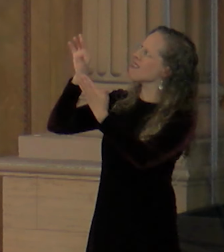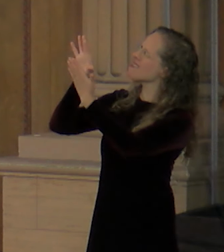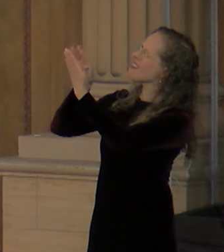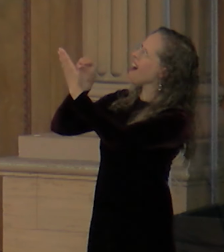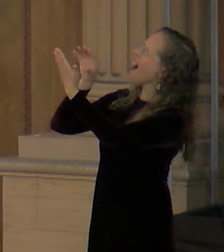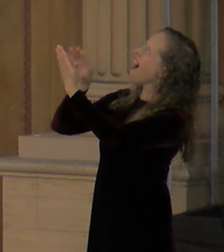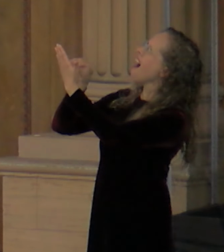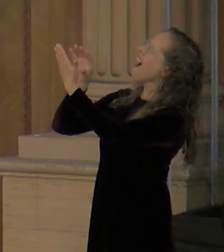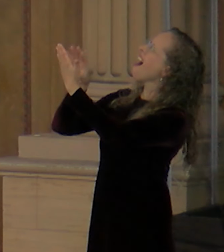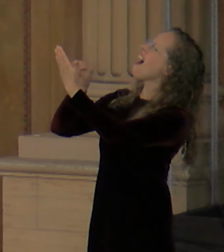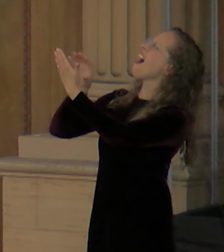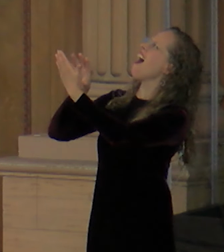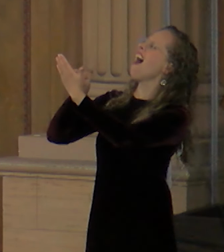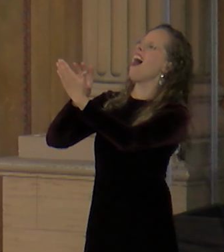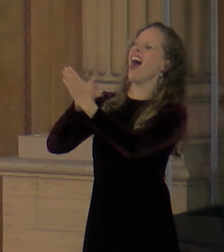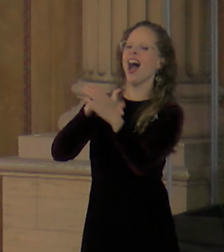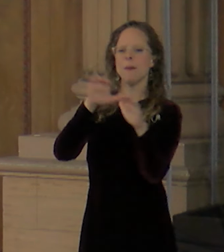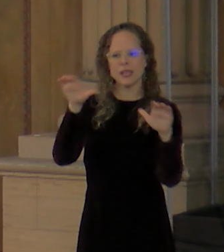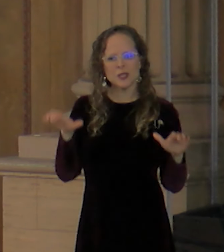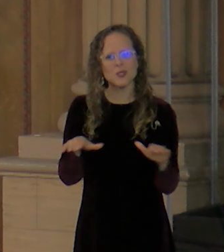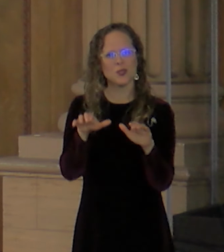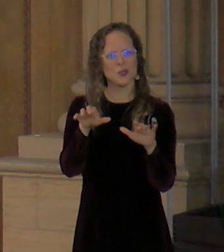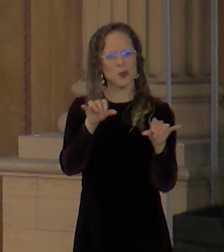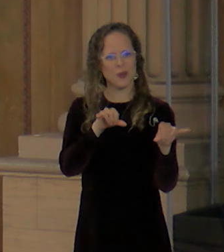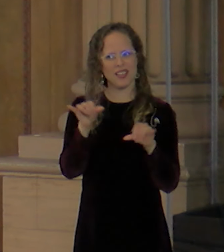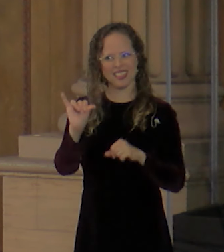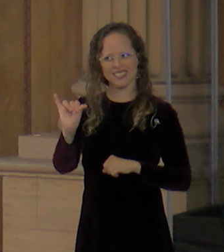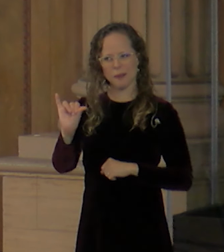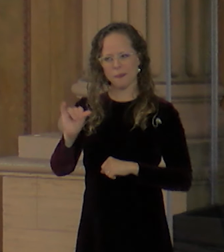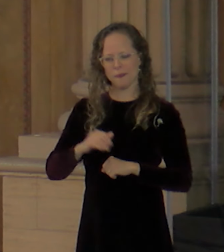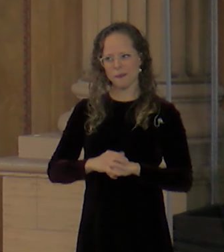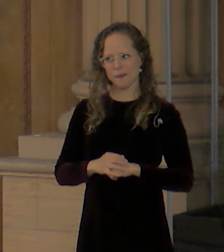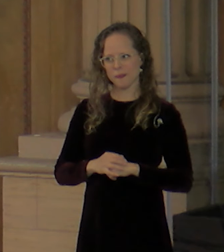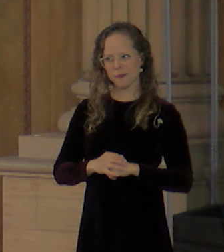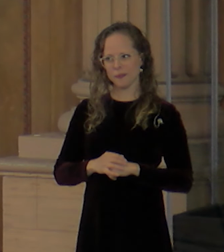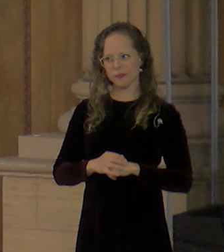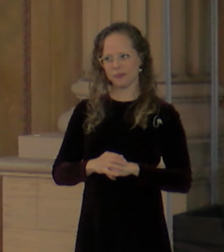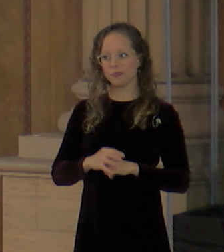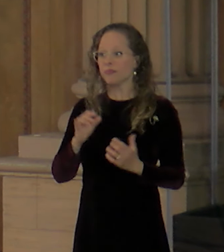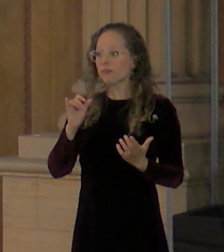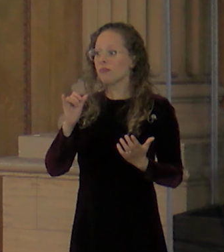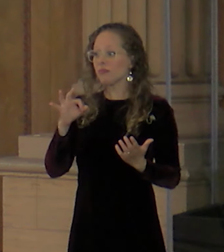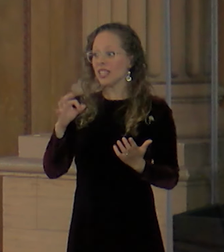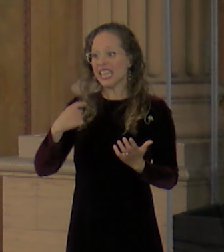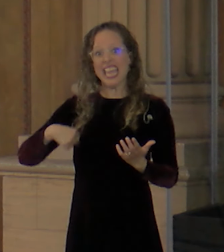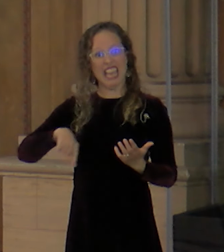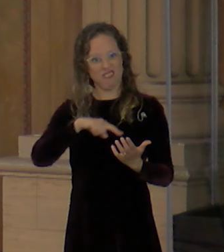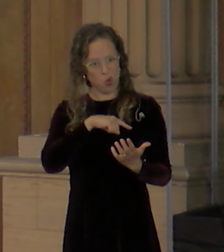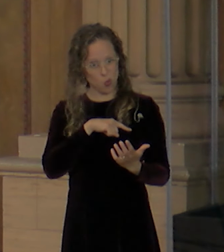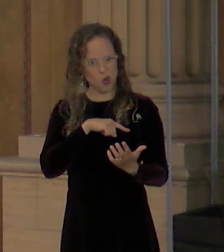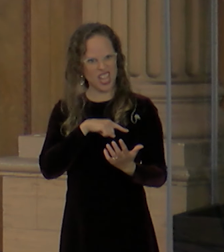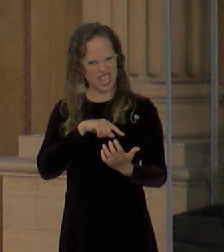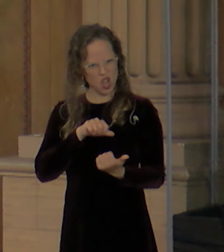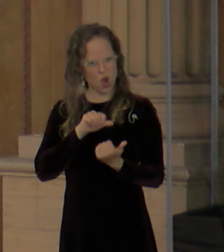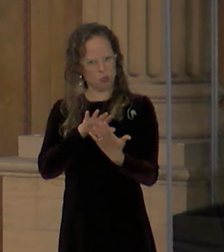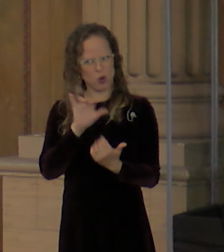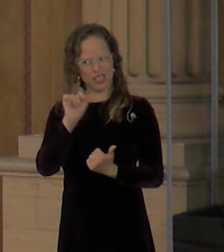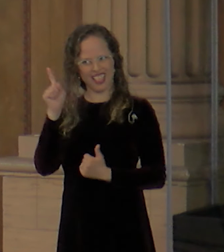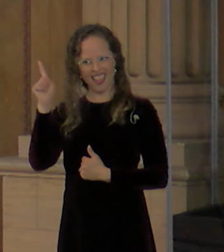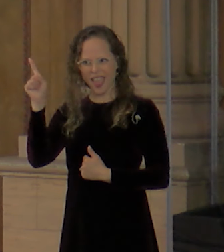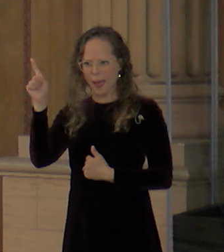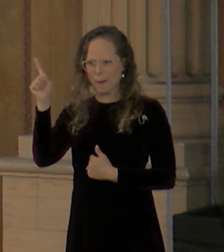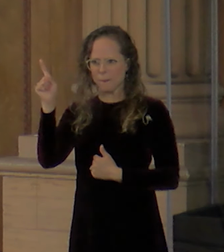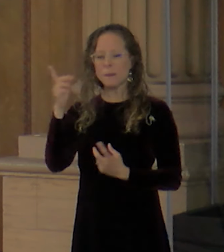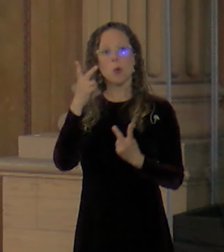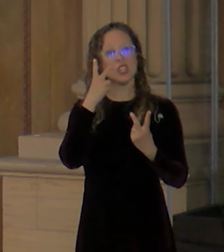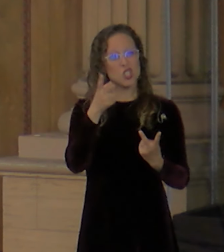we interact with people? Wouldn't we take a lot more joy in people if we didn't have to deny the evil that's in them because that's there, but also we saw them as made